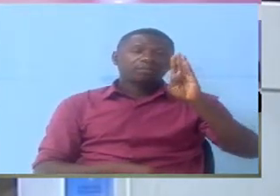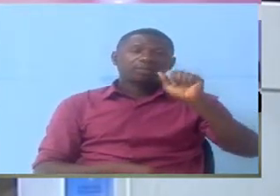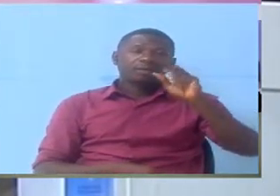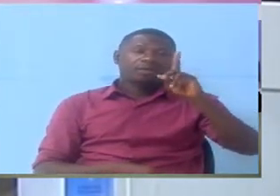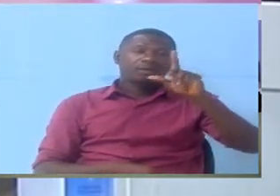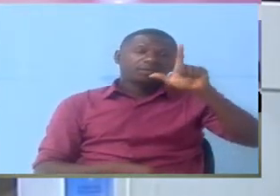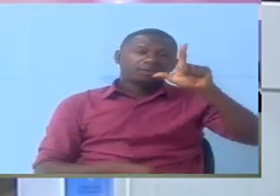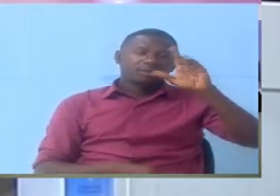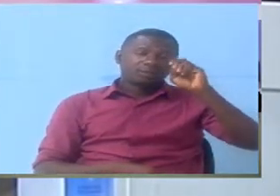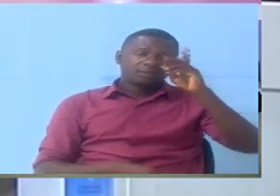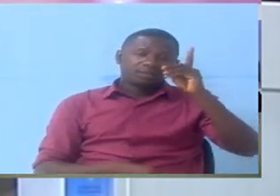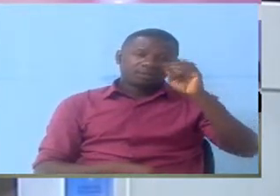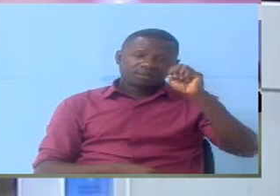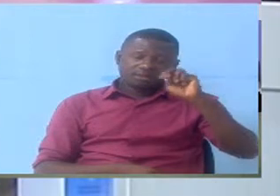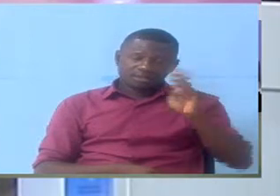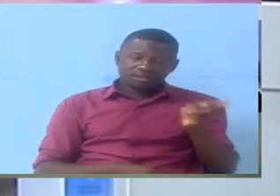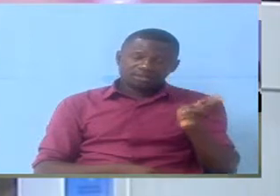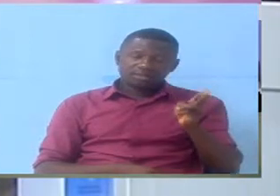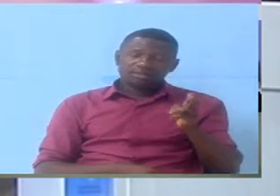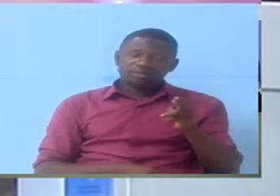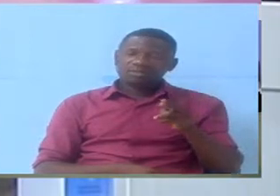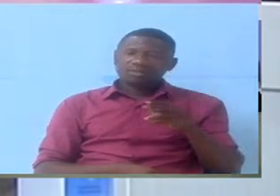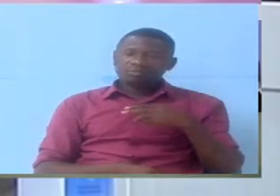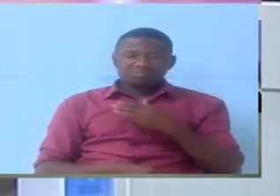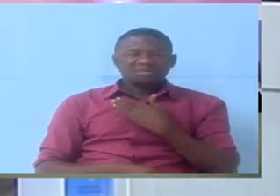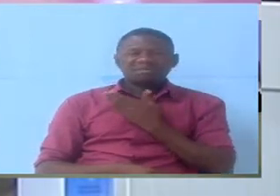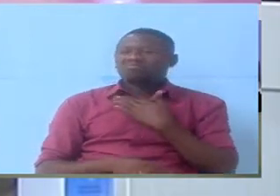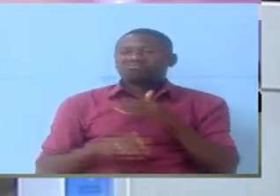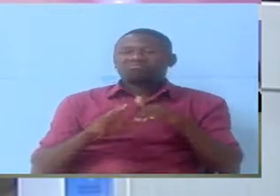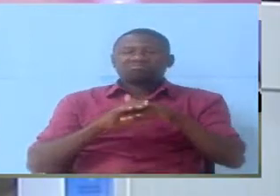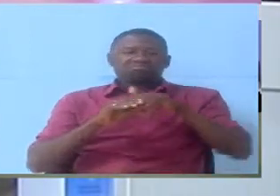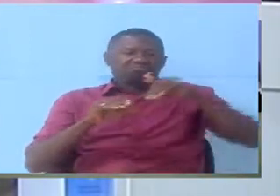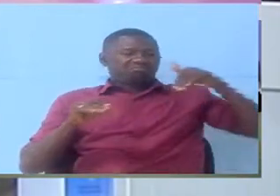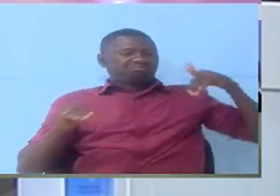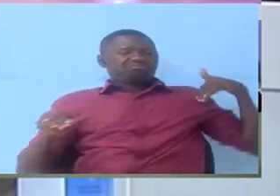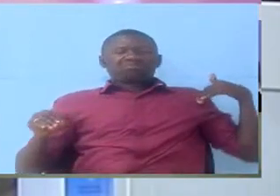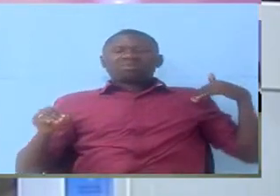I don't want to know. I don't want to ask.